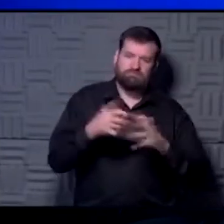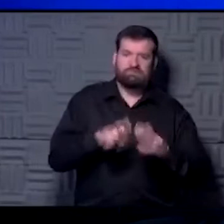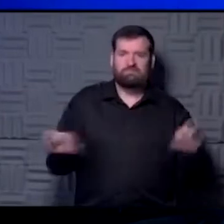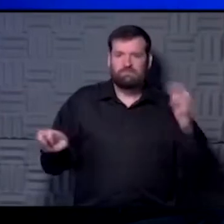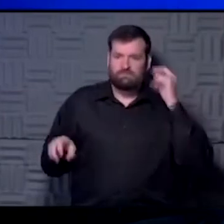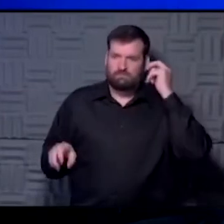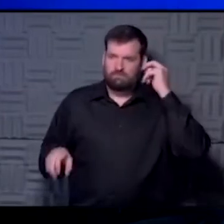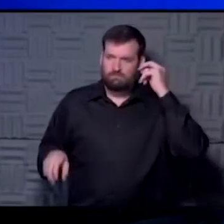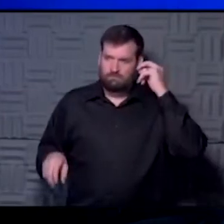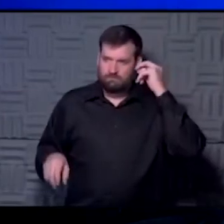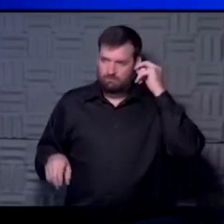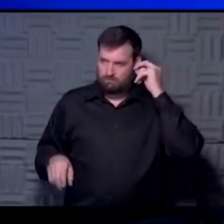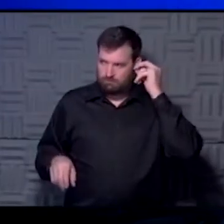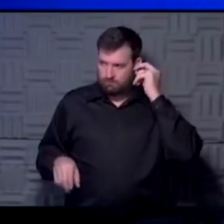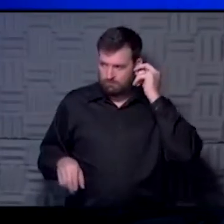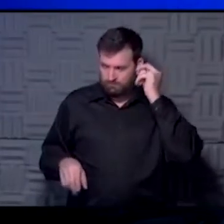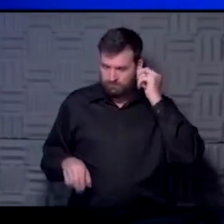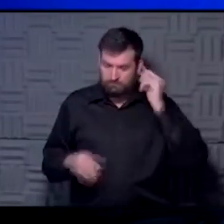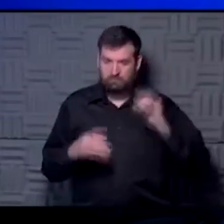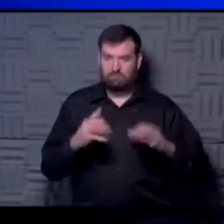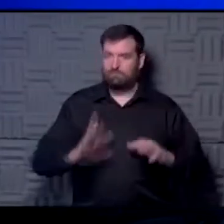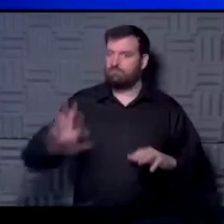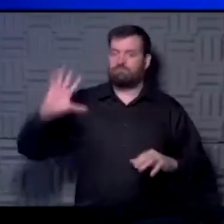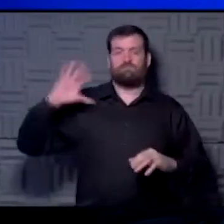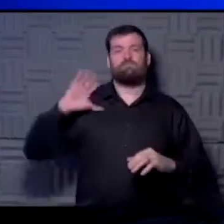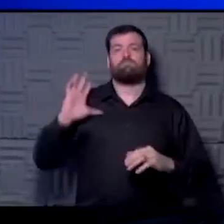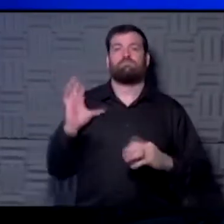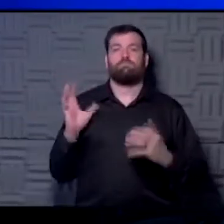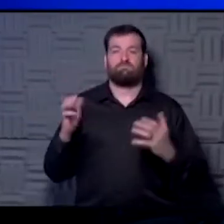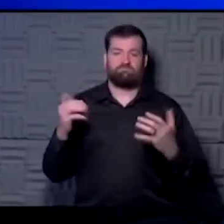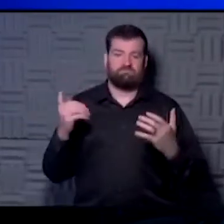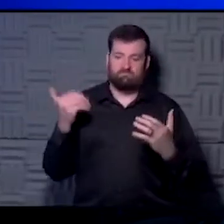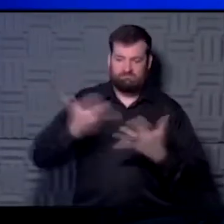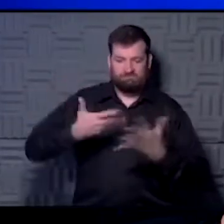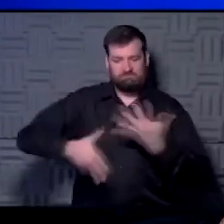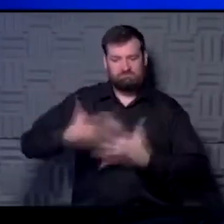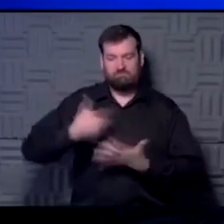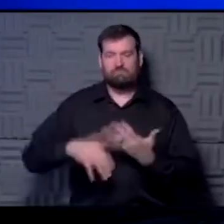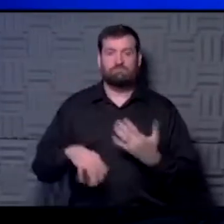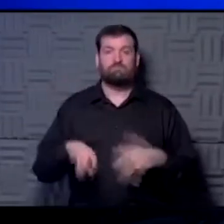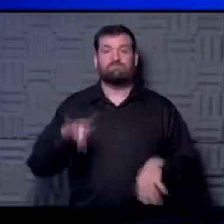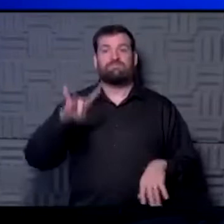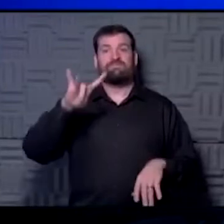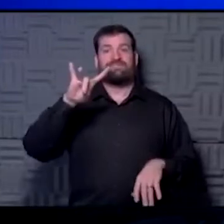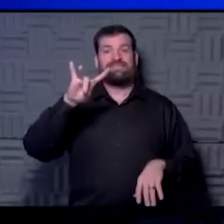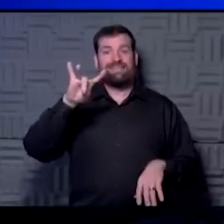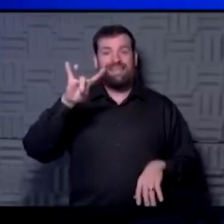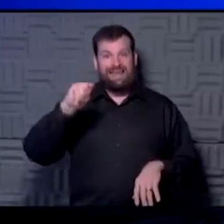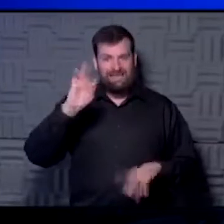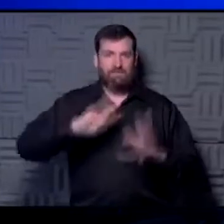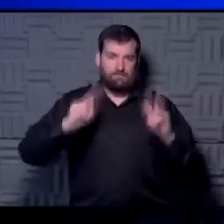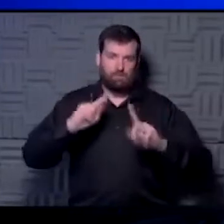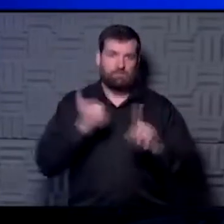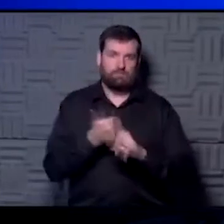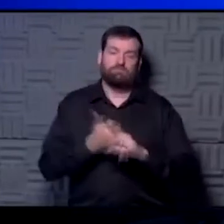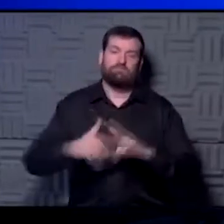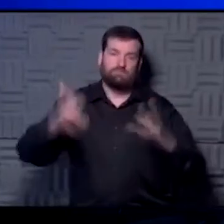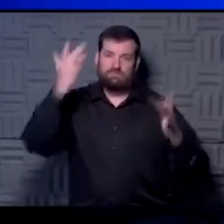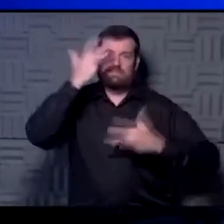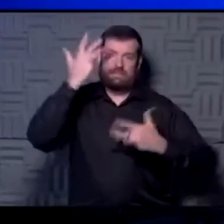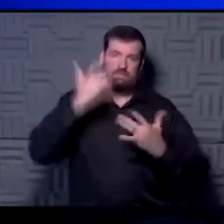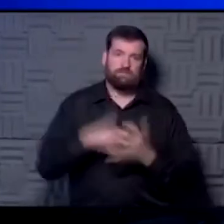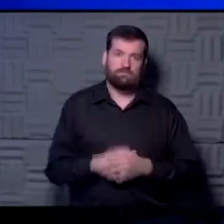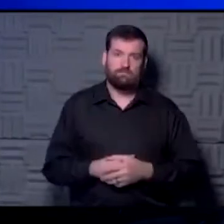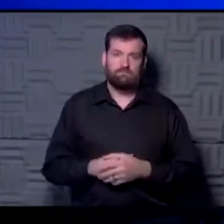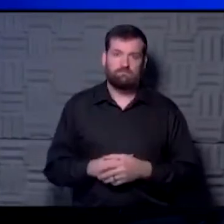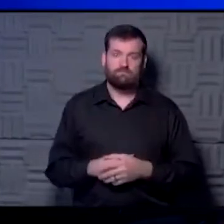lunch, very early in the pandemic, before Yeah. we really had a great understanding of it. They were all close quarters, and then so 80 people came out of that meeting sick. Yeah.